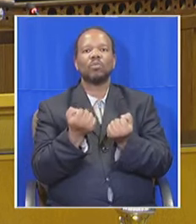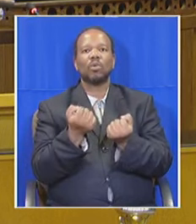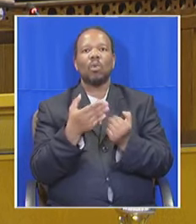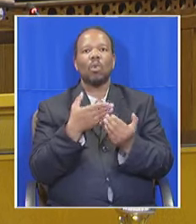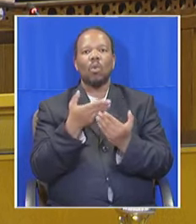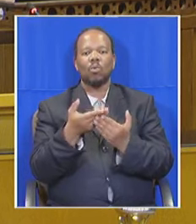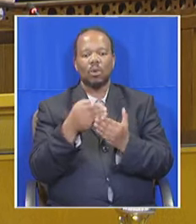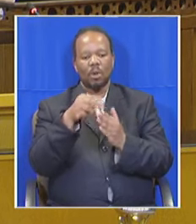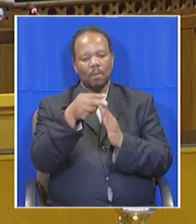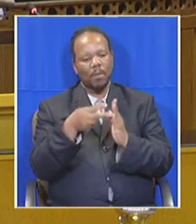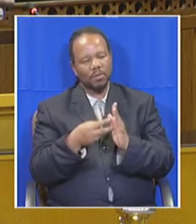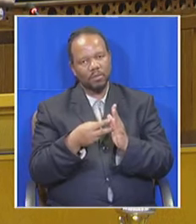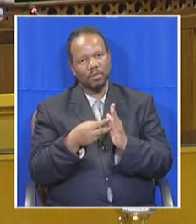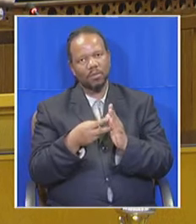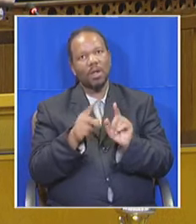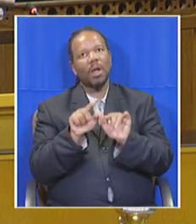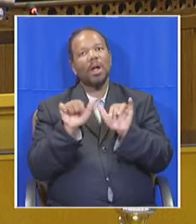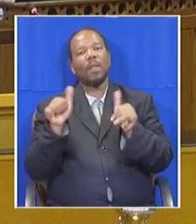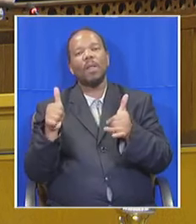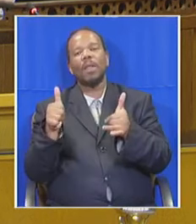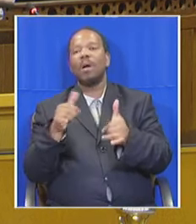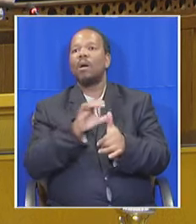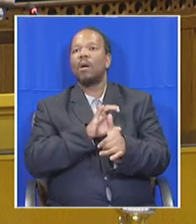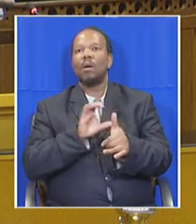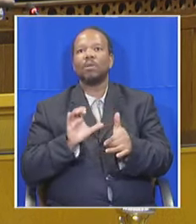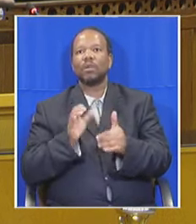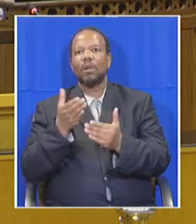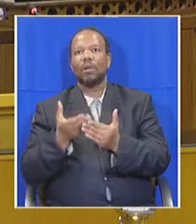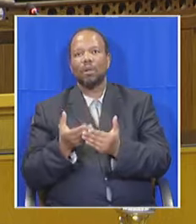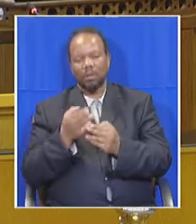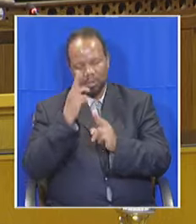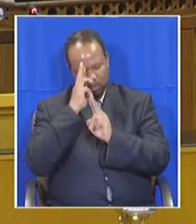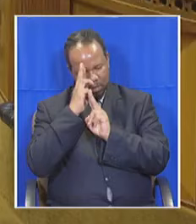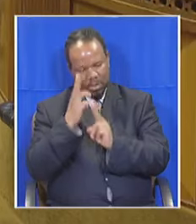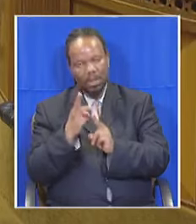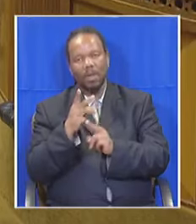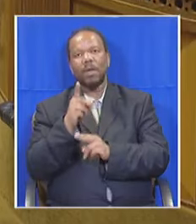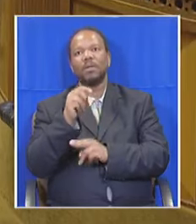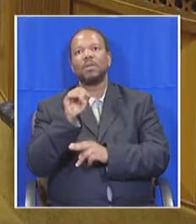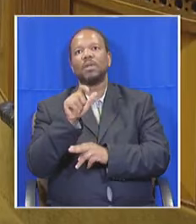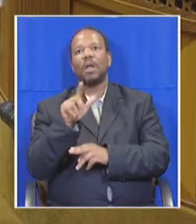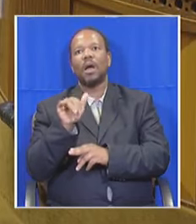proposed by the National Council of Provinces. Honorable Pilani Majake.